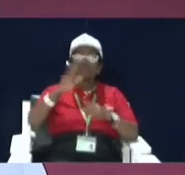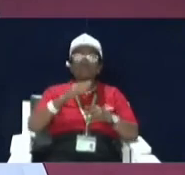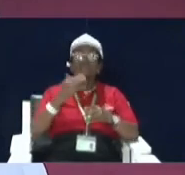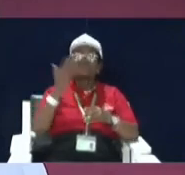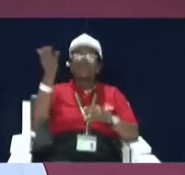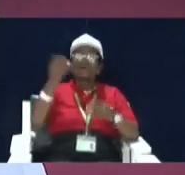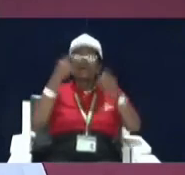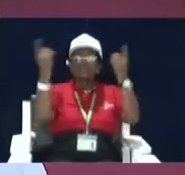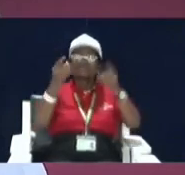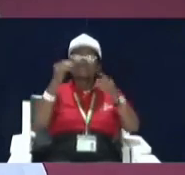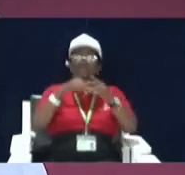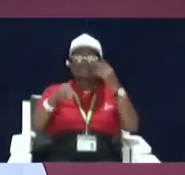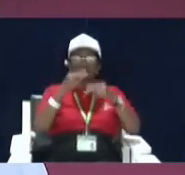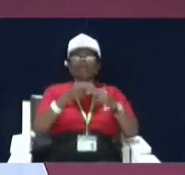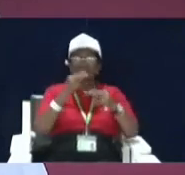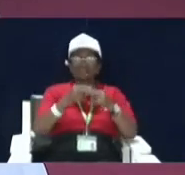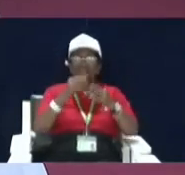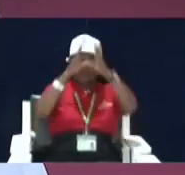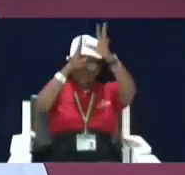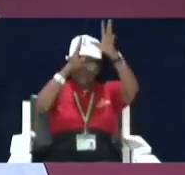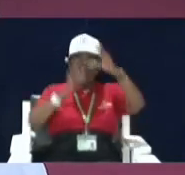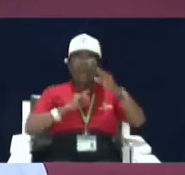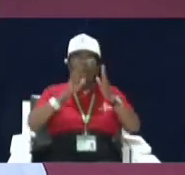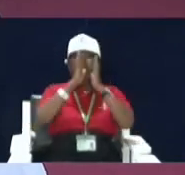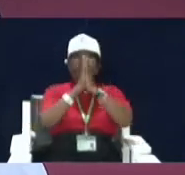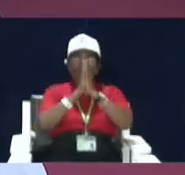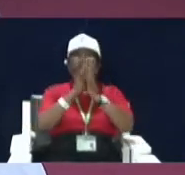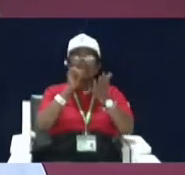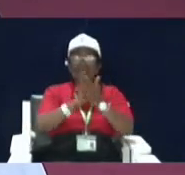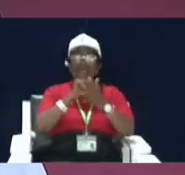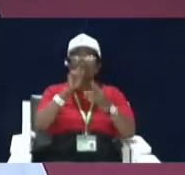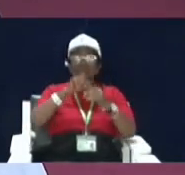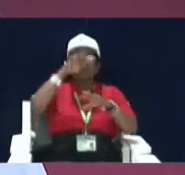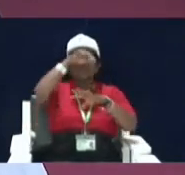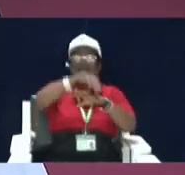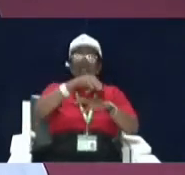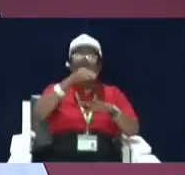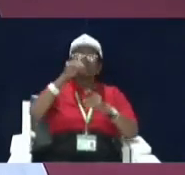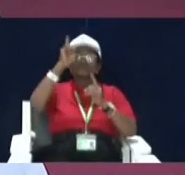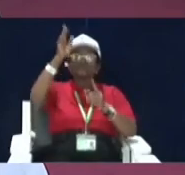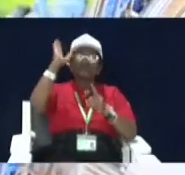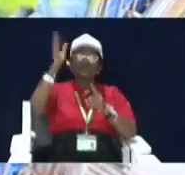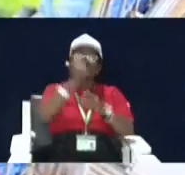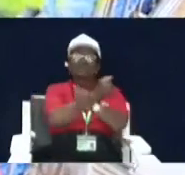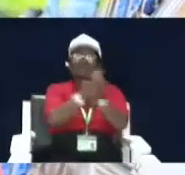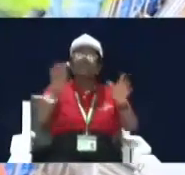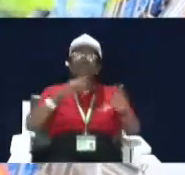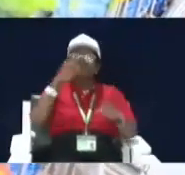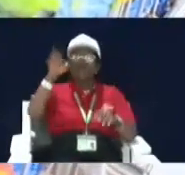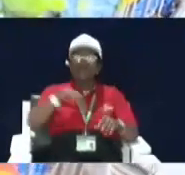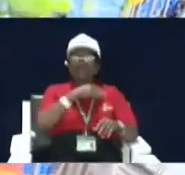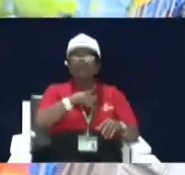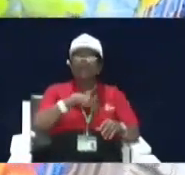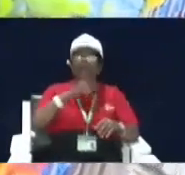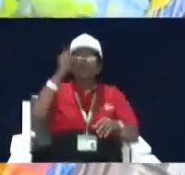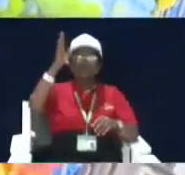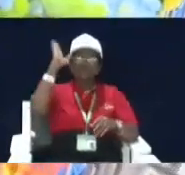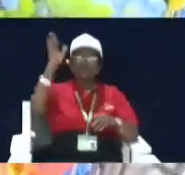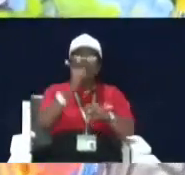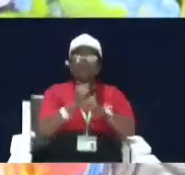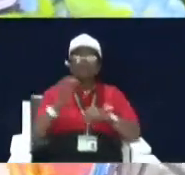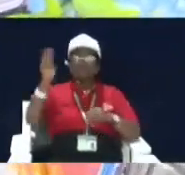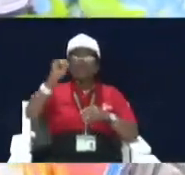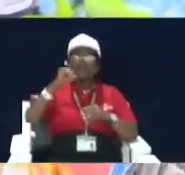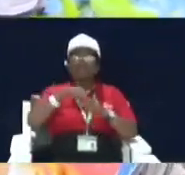Amen. Father, I'm praying that tonight you will save their souls. Amen. You will receive them into the family